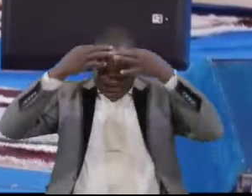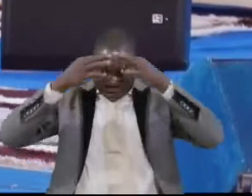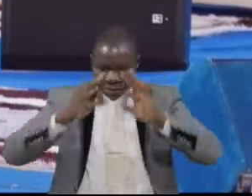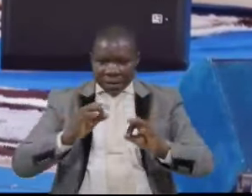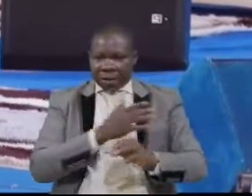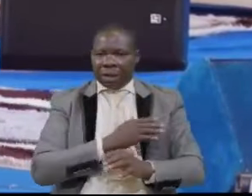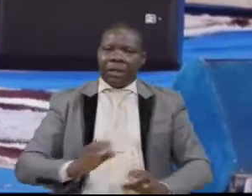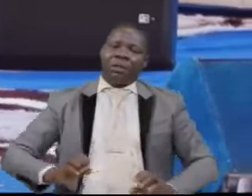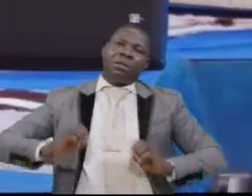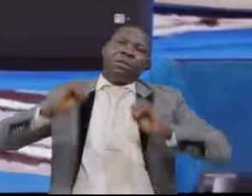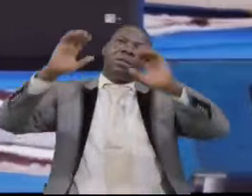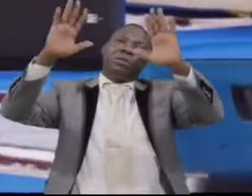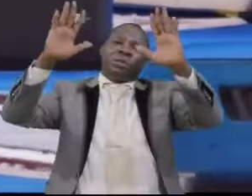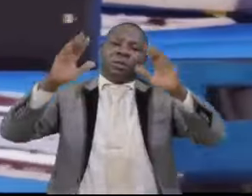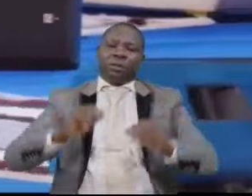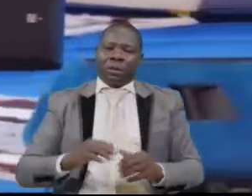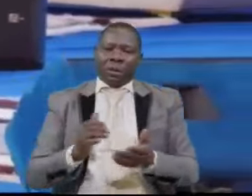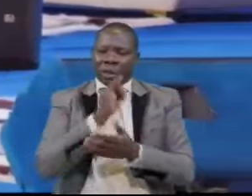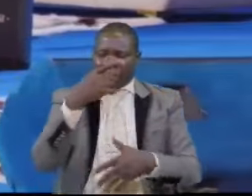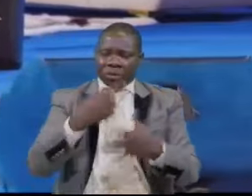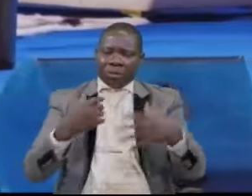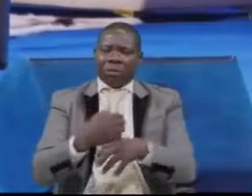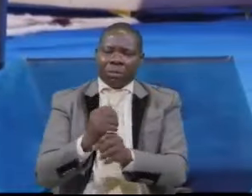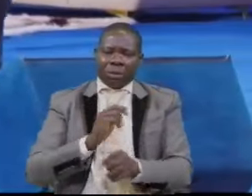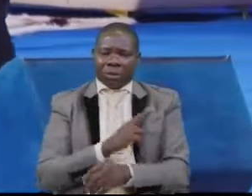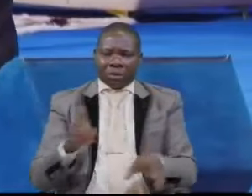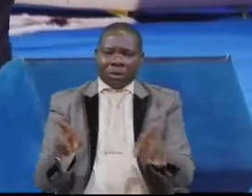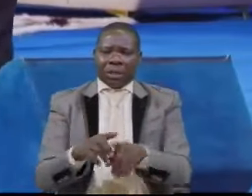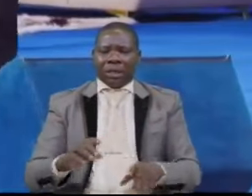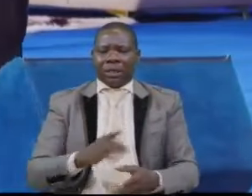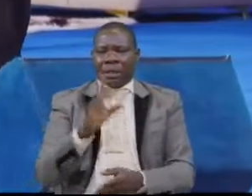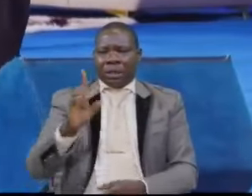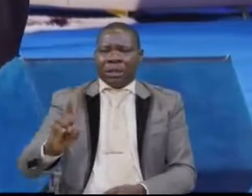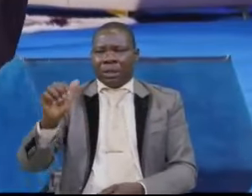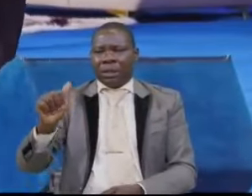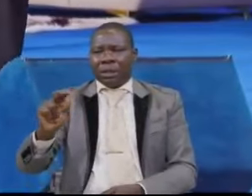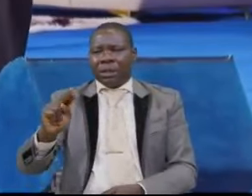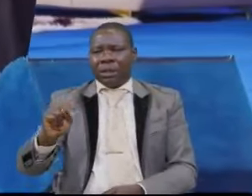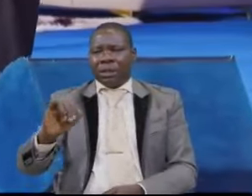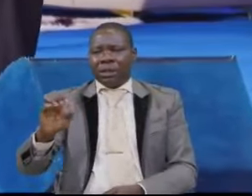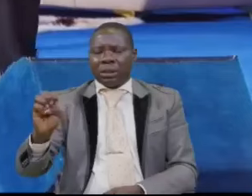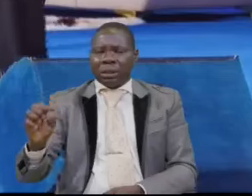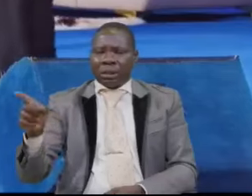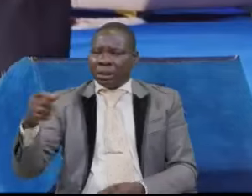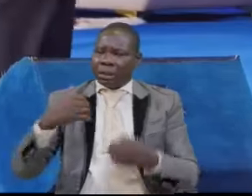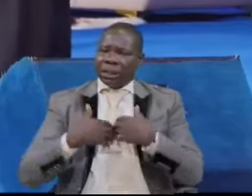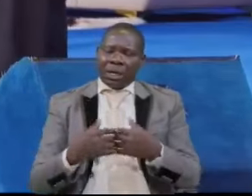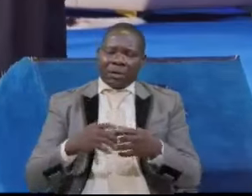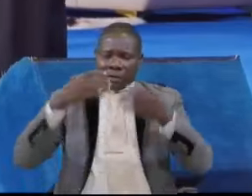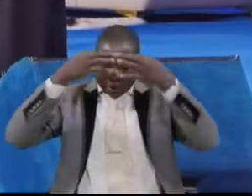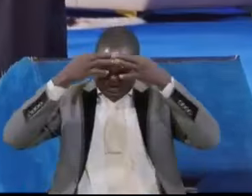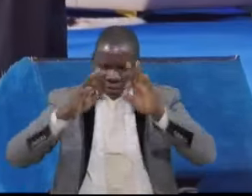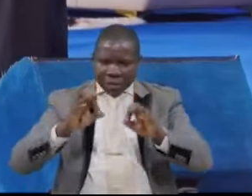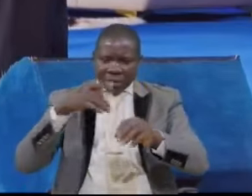devotion. That's what makes us the Daniel. Daniel had decision, the first letter of his name. He